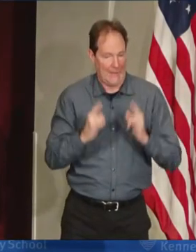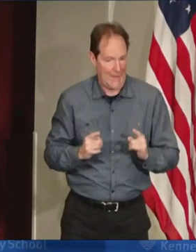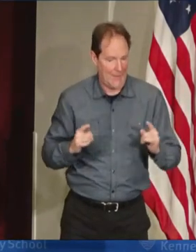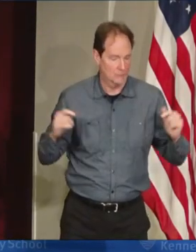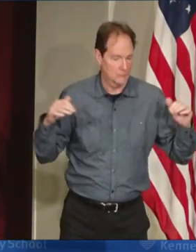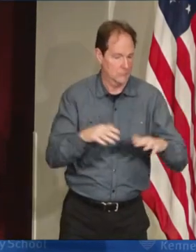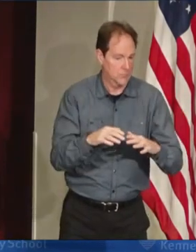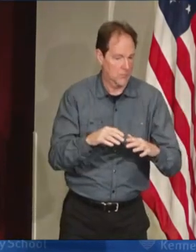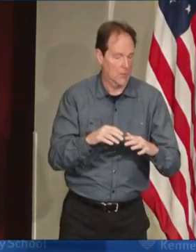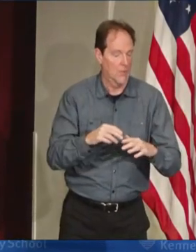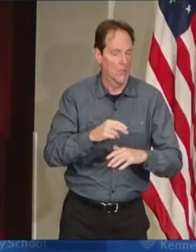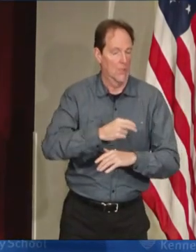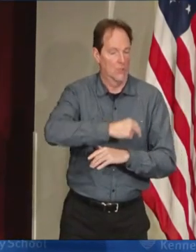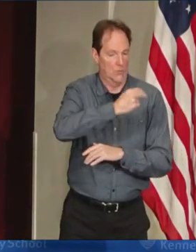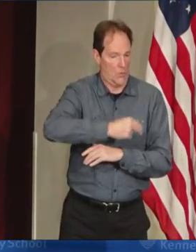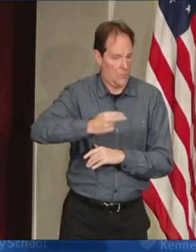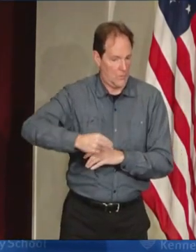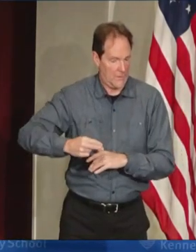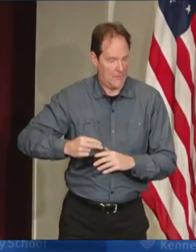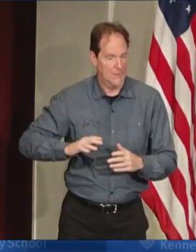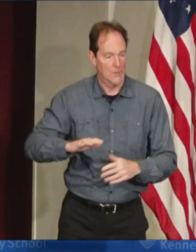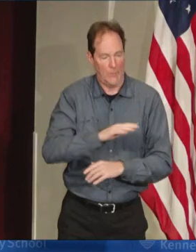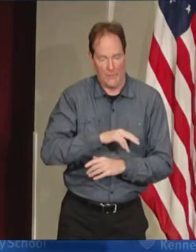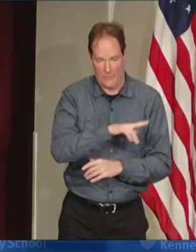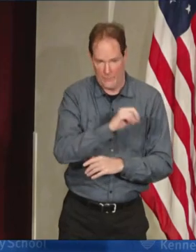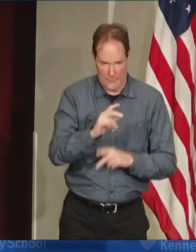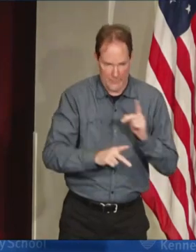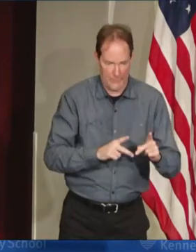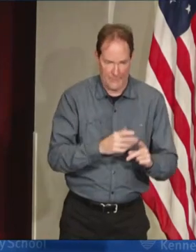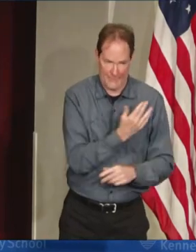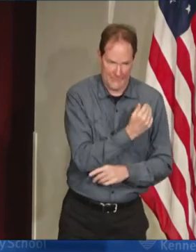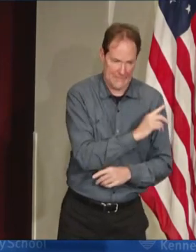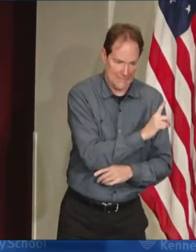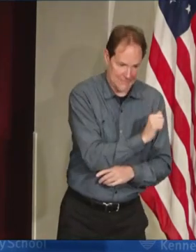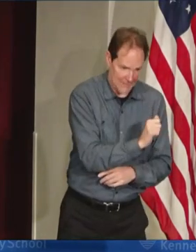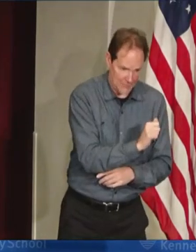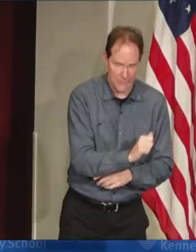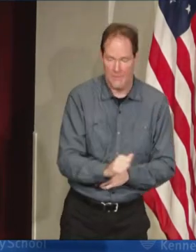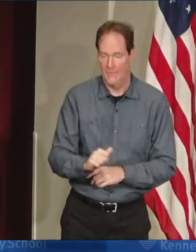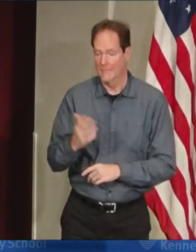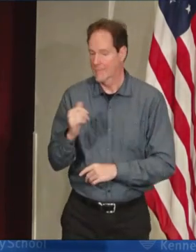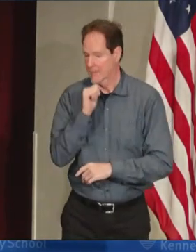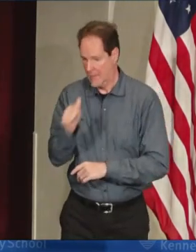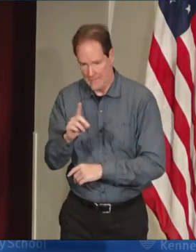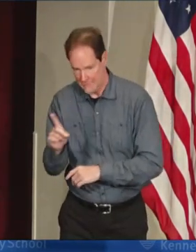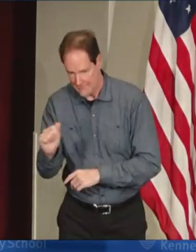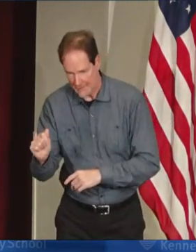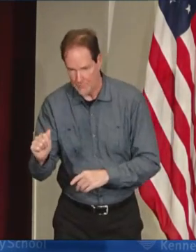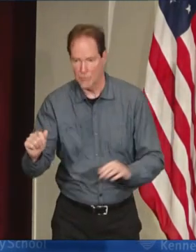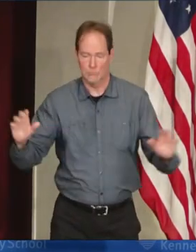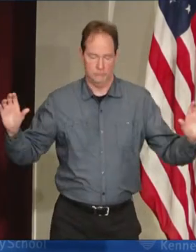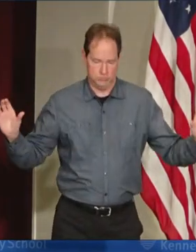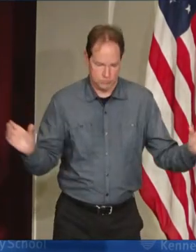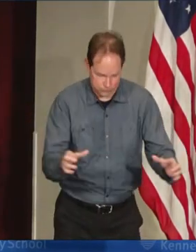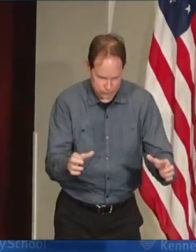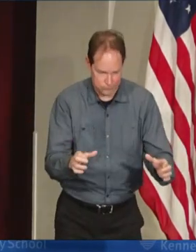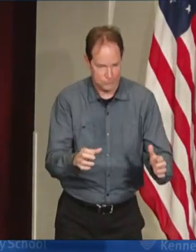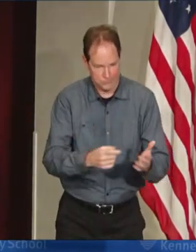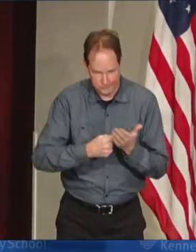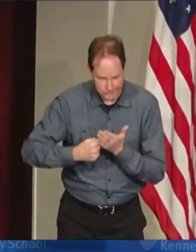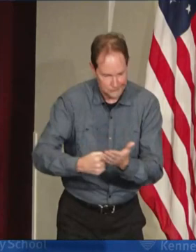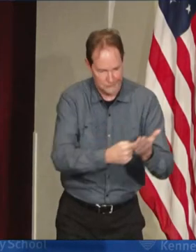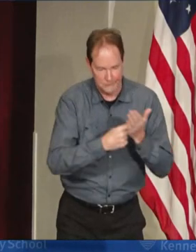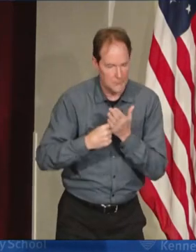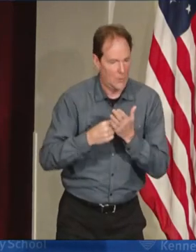Norway for about 30 people, 15 disabled and 15 non-disabled people, to come together and talk about